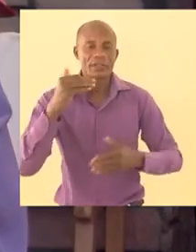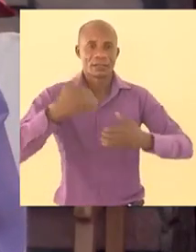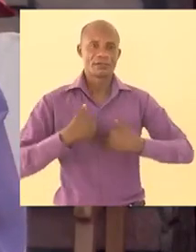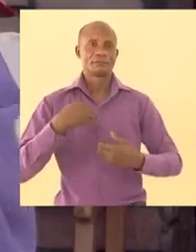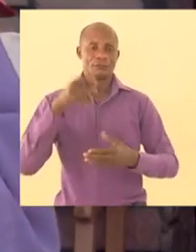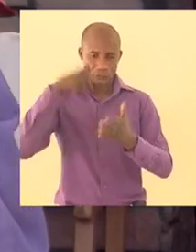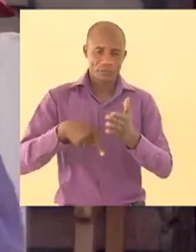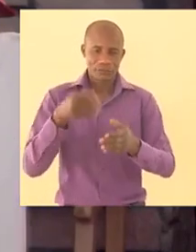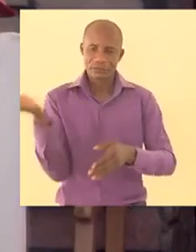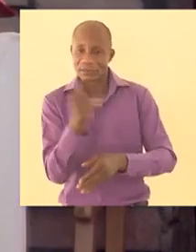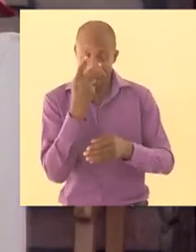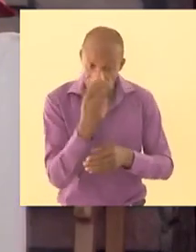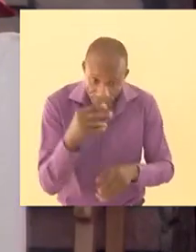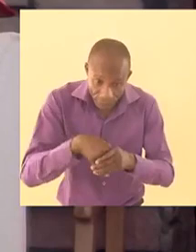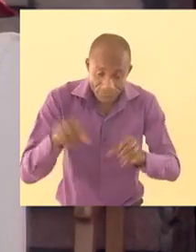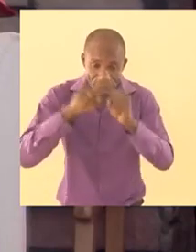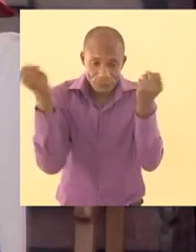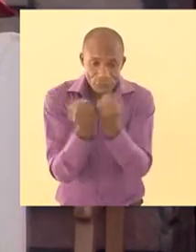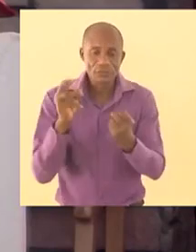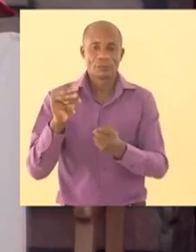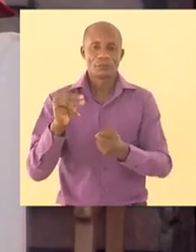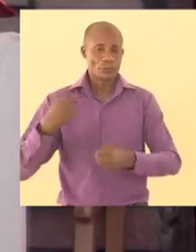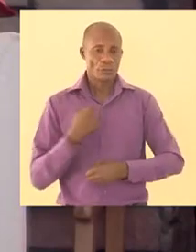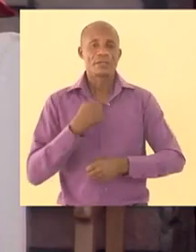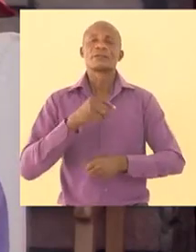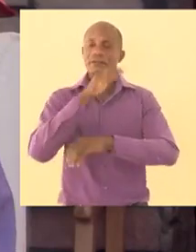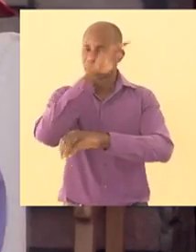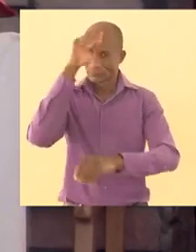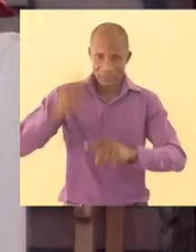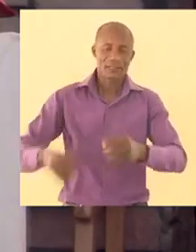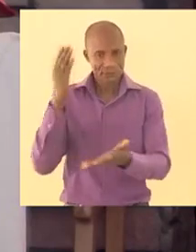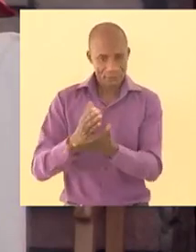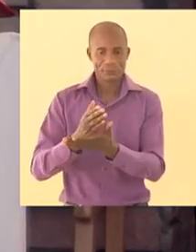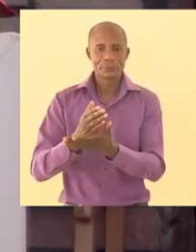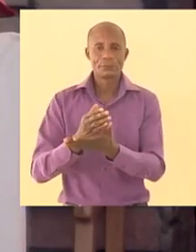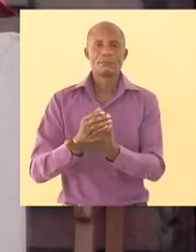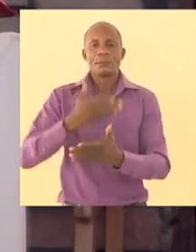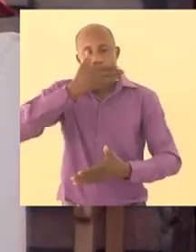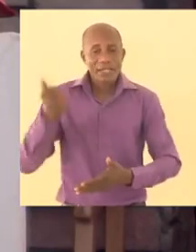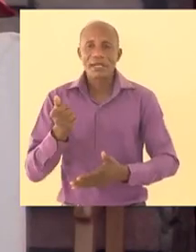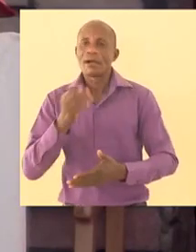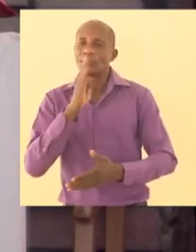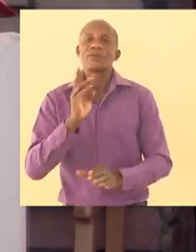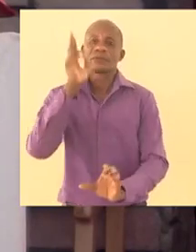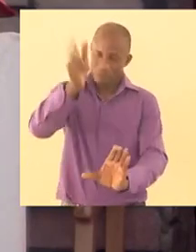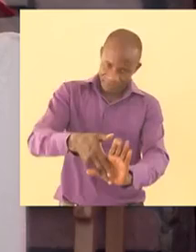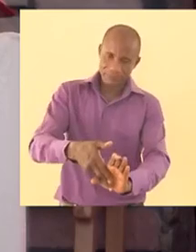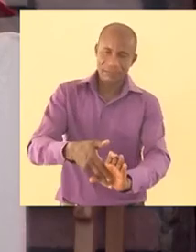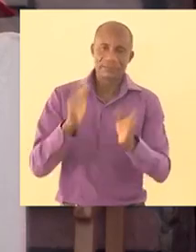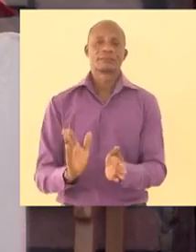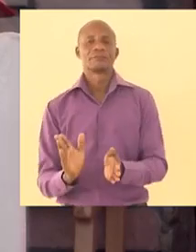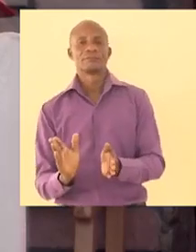on social media. So we cannot stop the social media. So you better get involved and post